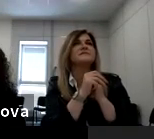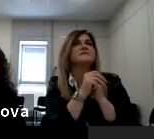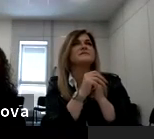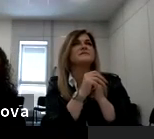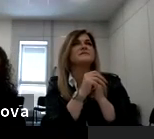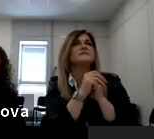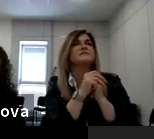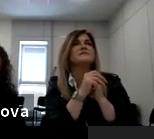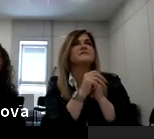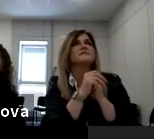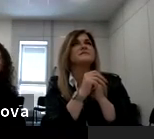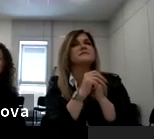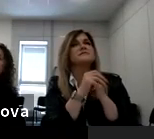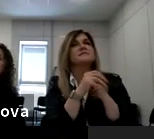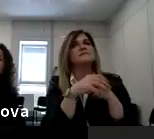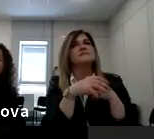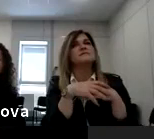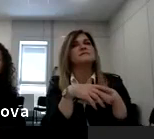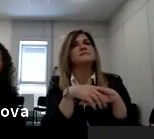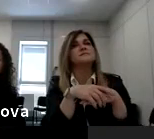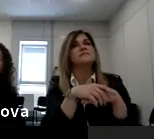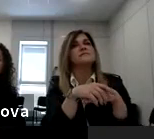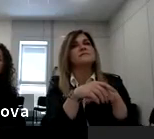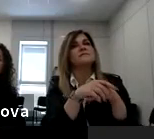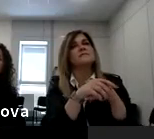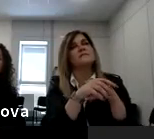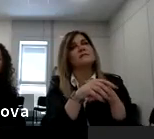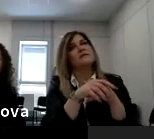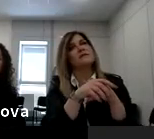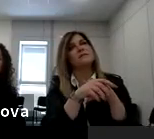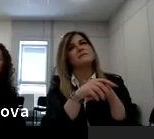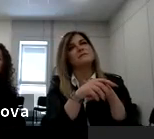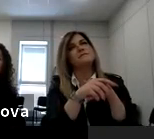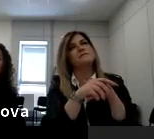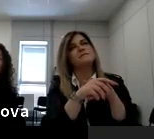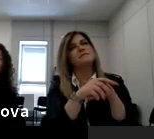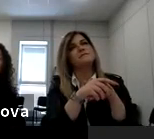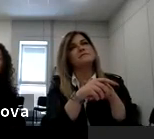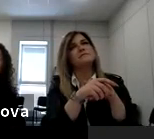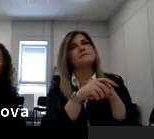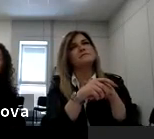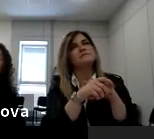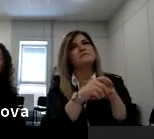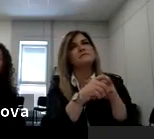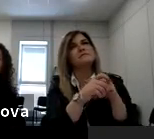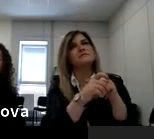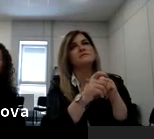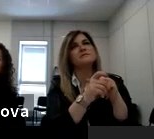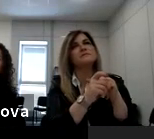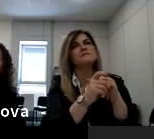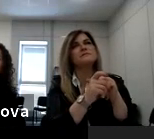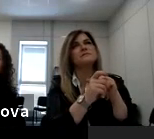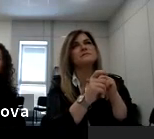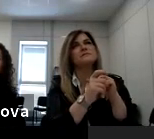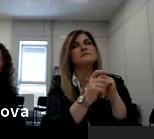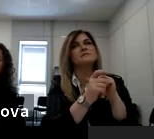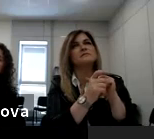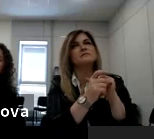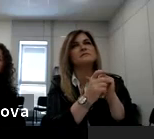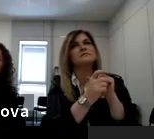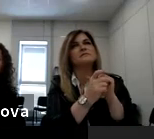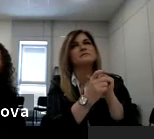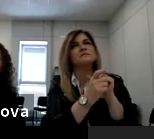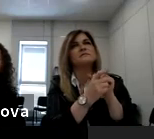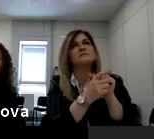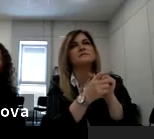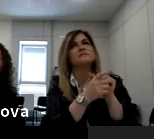20 per 40, and 80 degrees. It also can be different. You can also use different